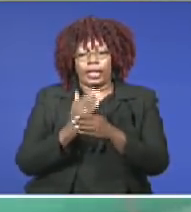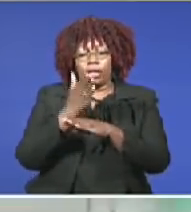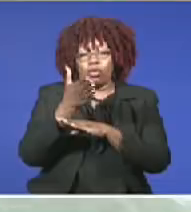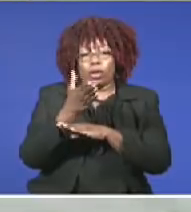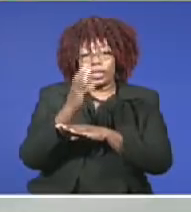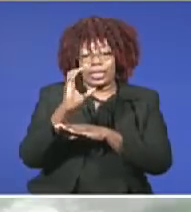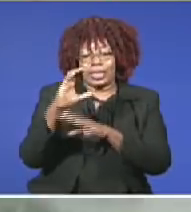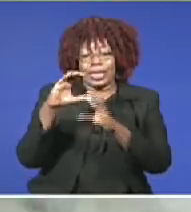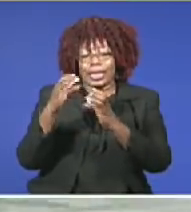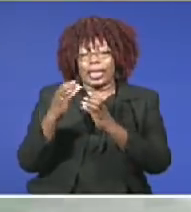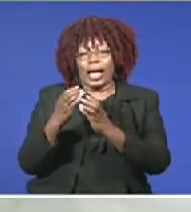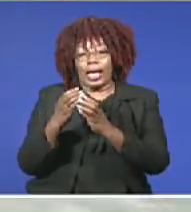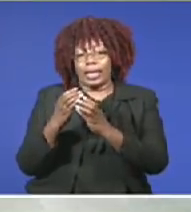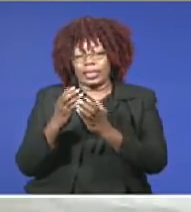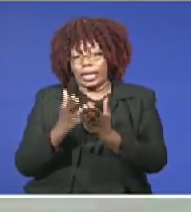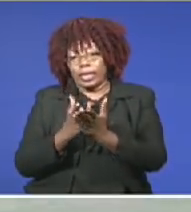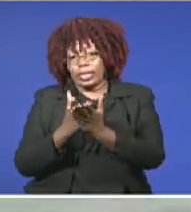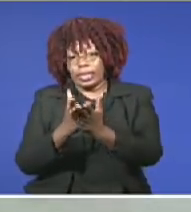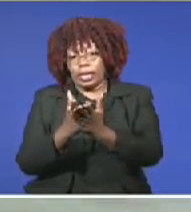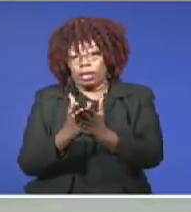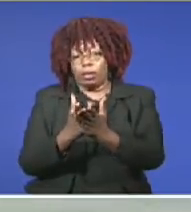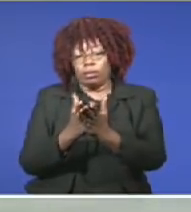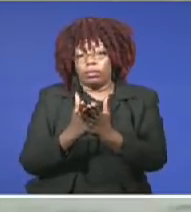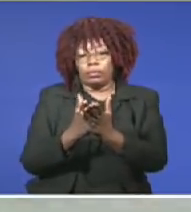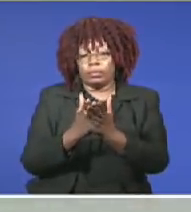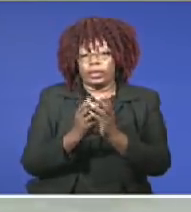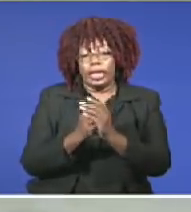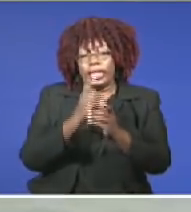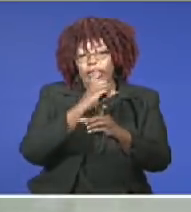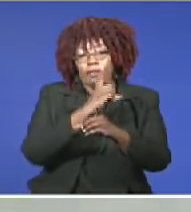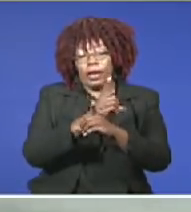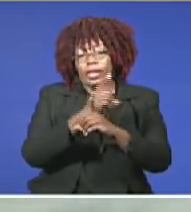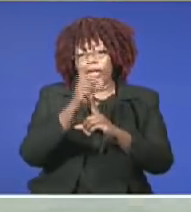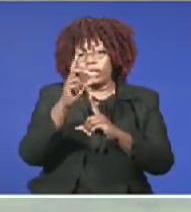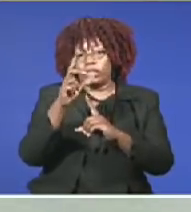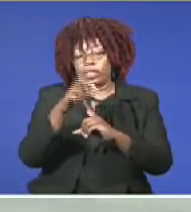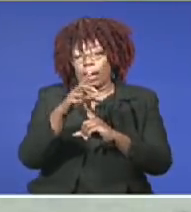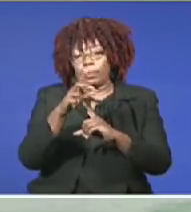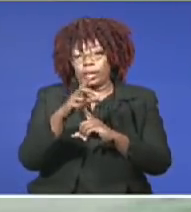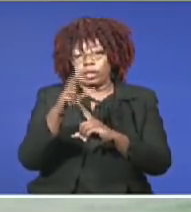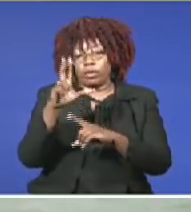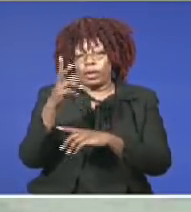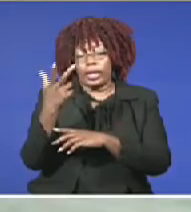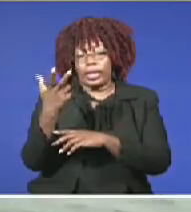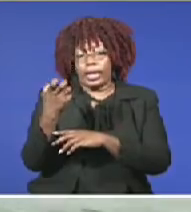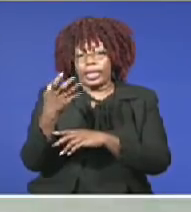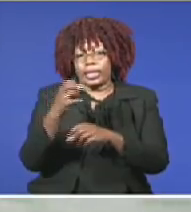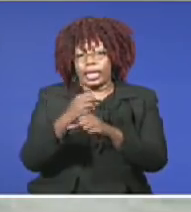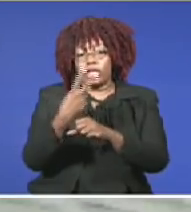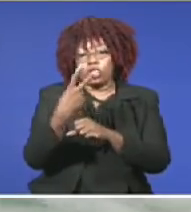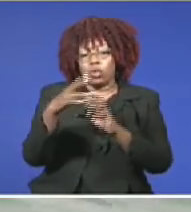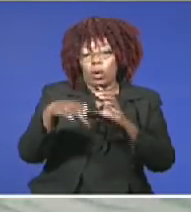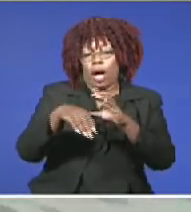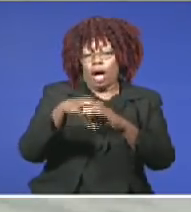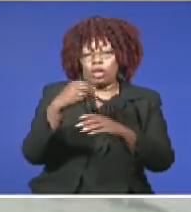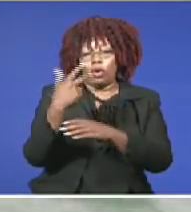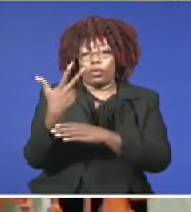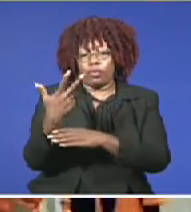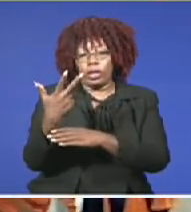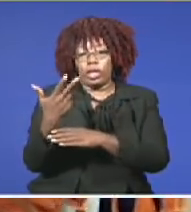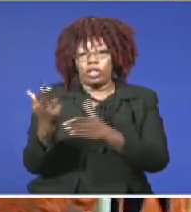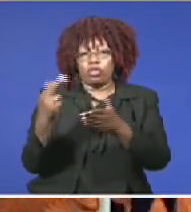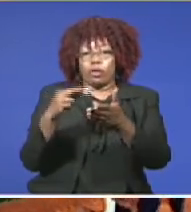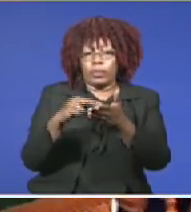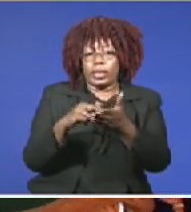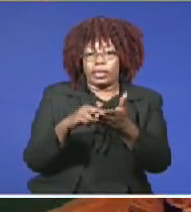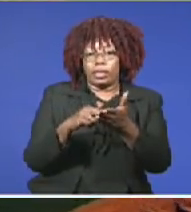sail all three of their series races in one day. Defending champ Revelation 319 taking two of the three to repeat